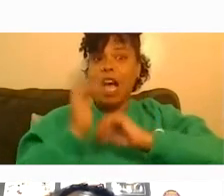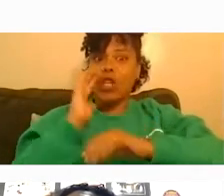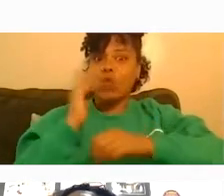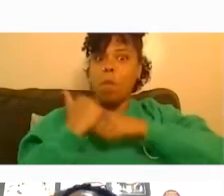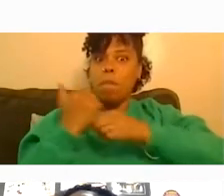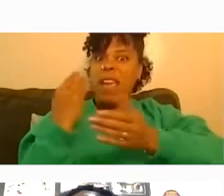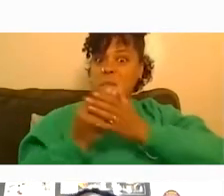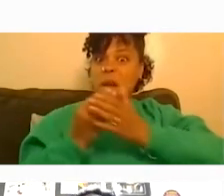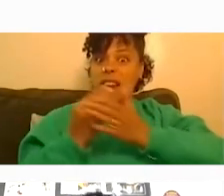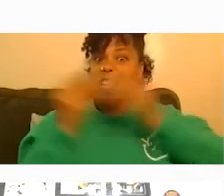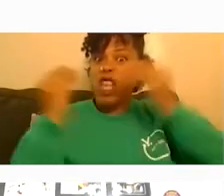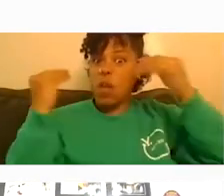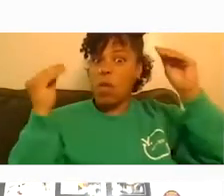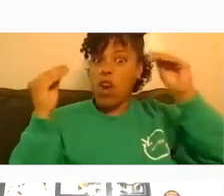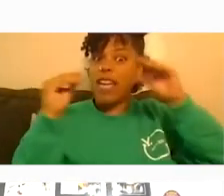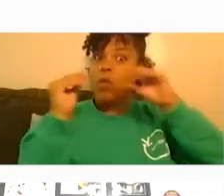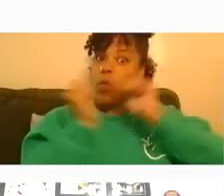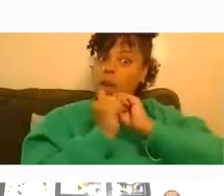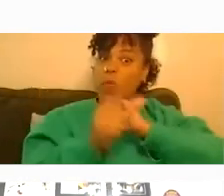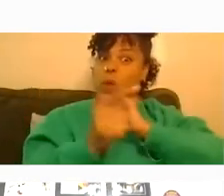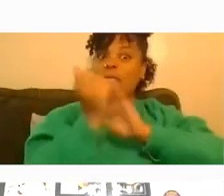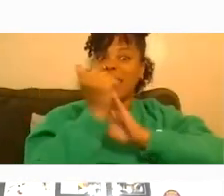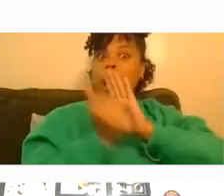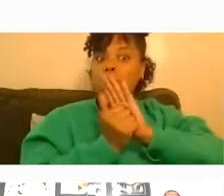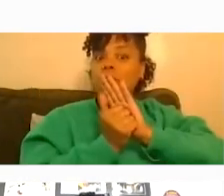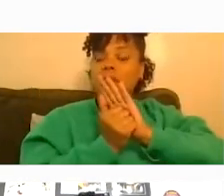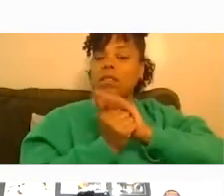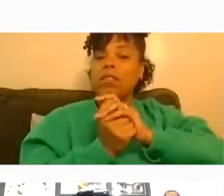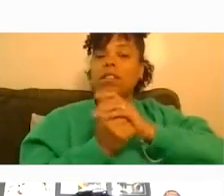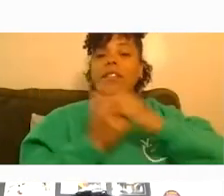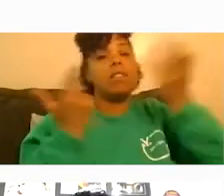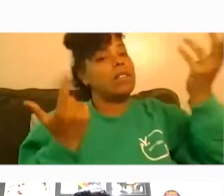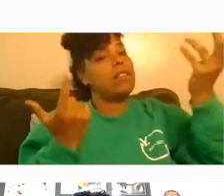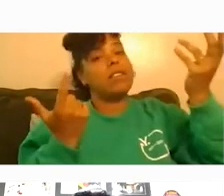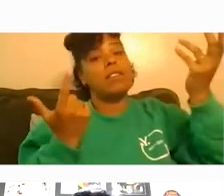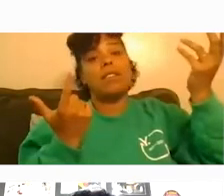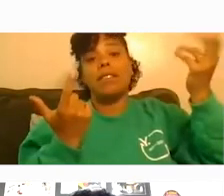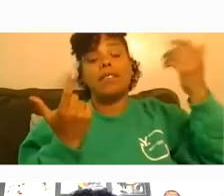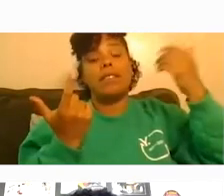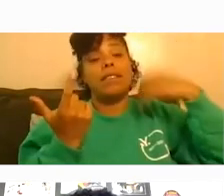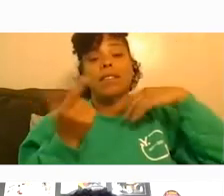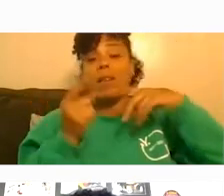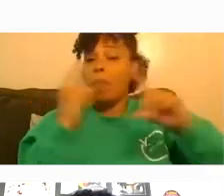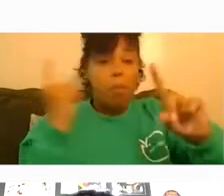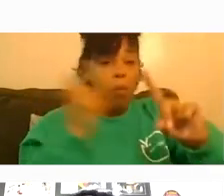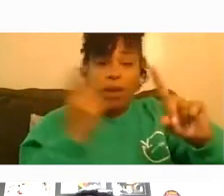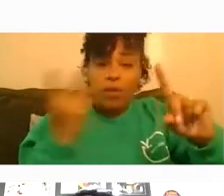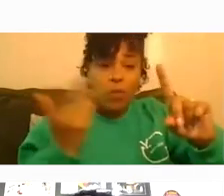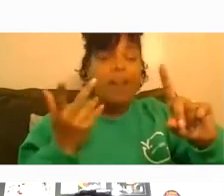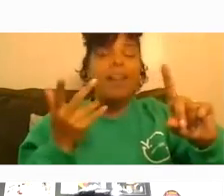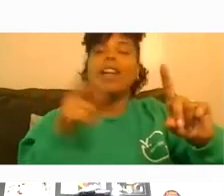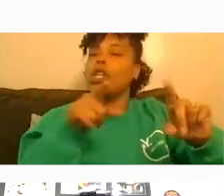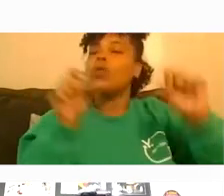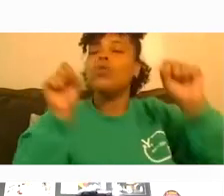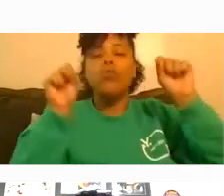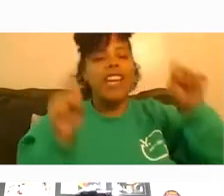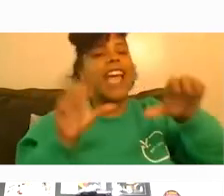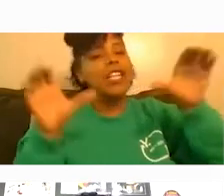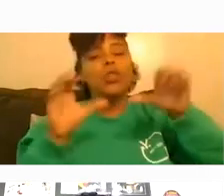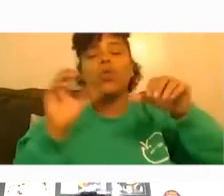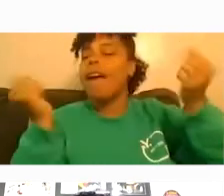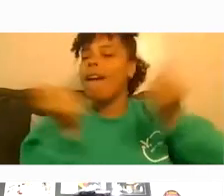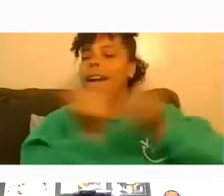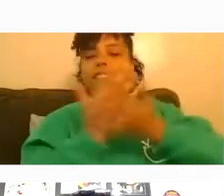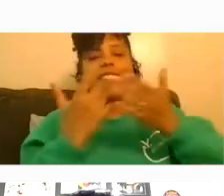accounts. And the bottom line is that yes, you can do all of what we talked about. And remember when I started, I told